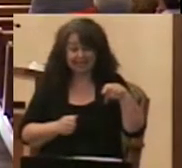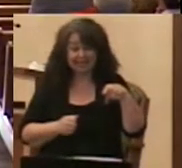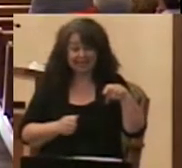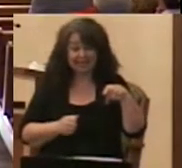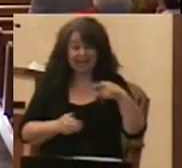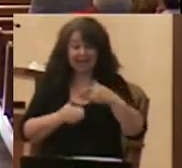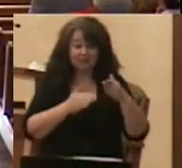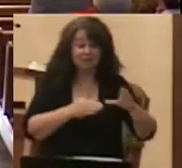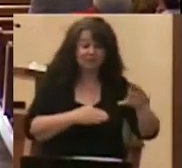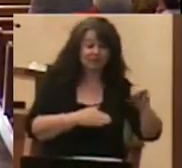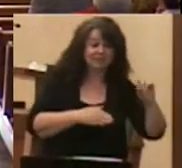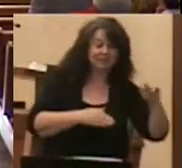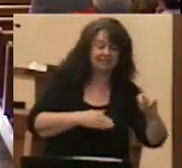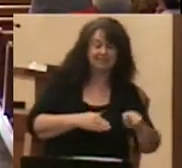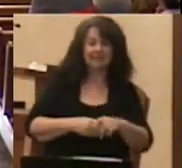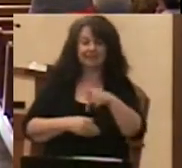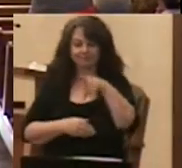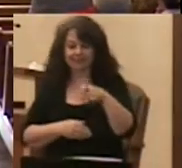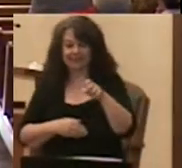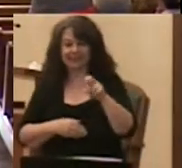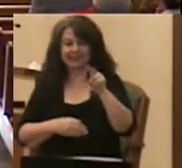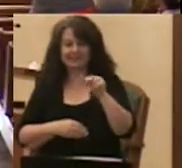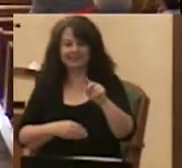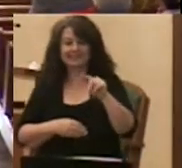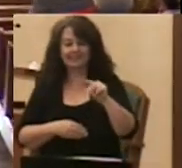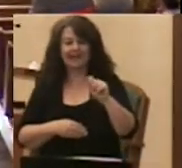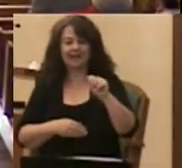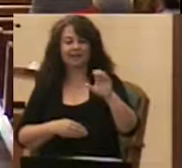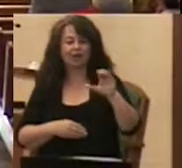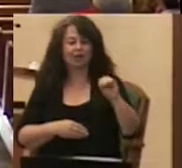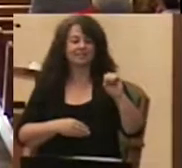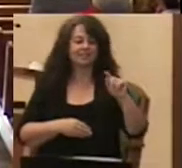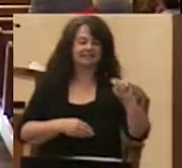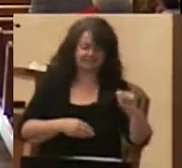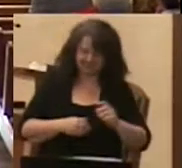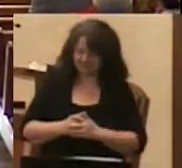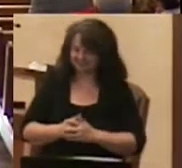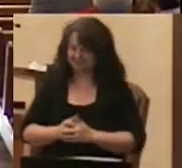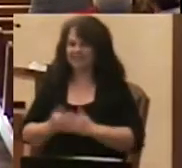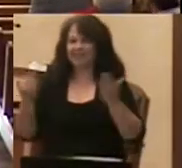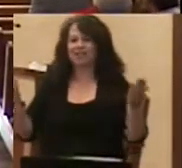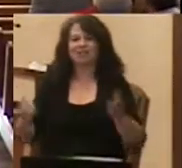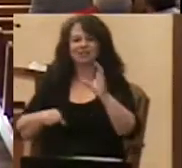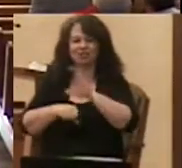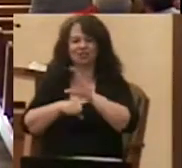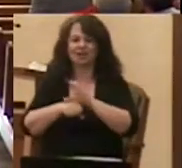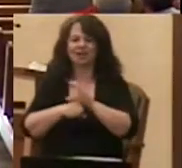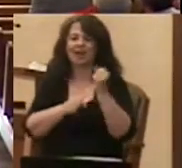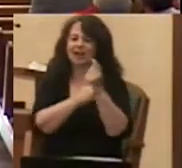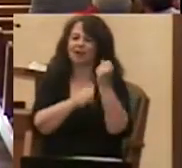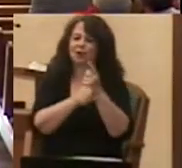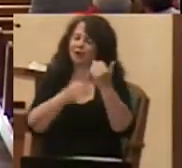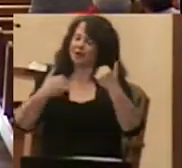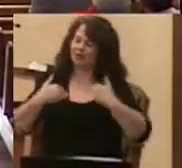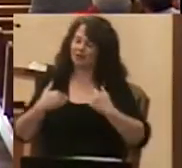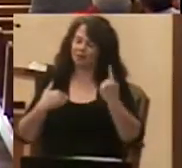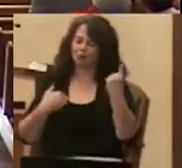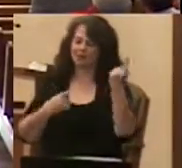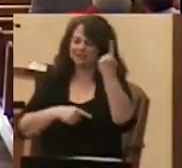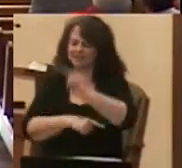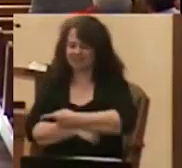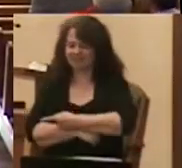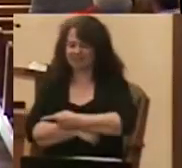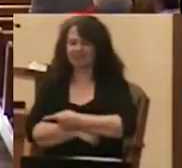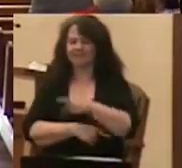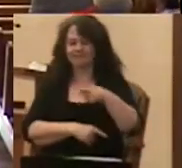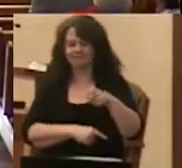cost. It is Pentecost. Today is Pentecost in the church. Every year we have a day of Pentecost, and we